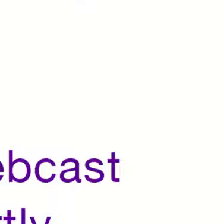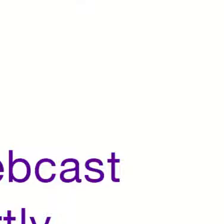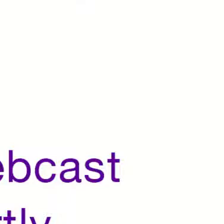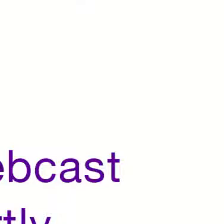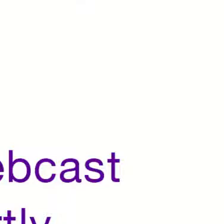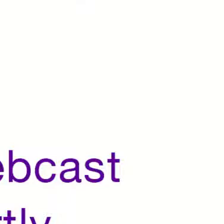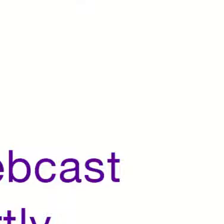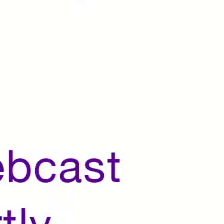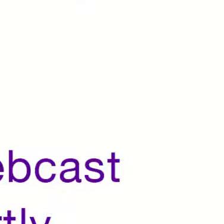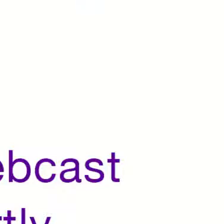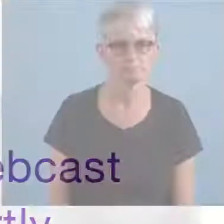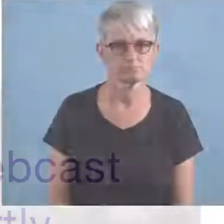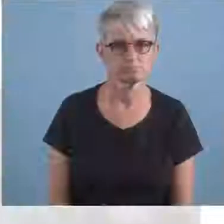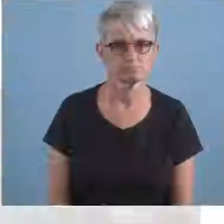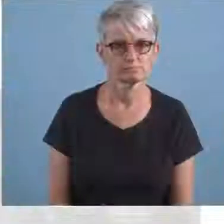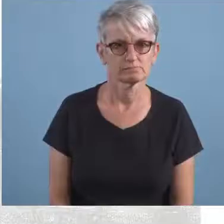Okay.